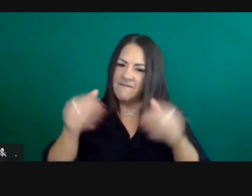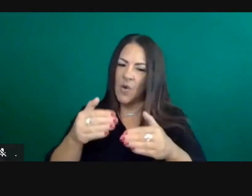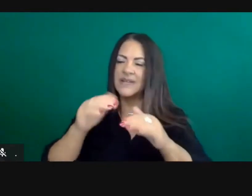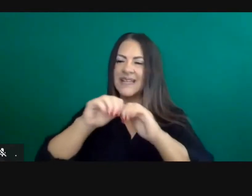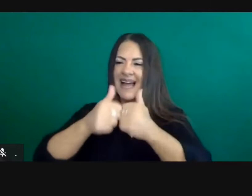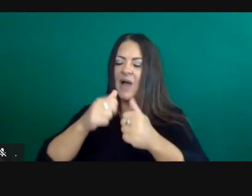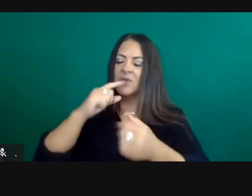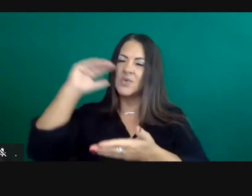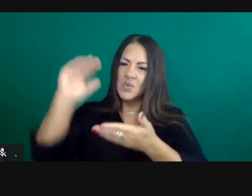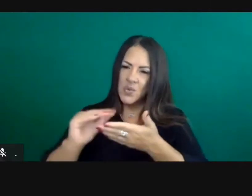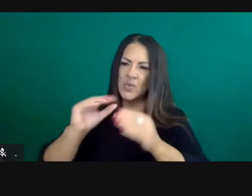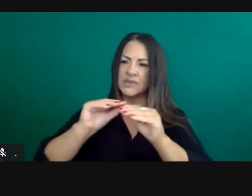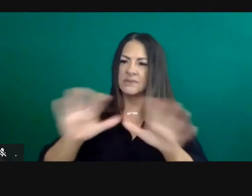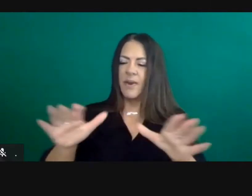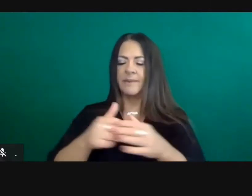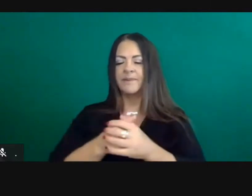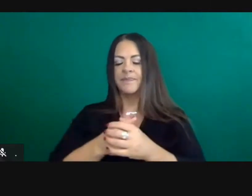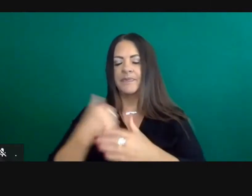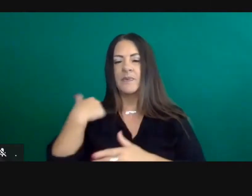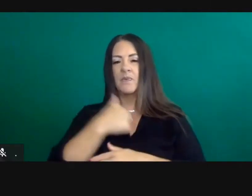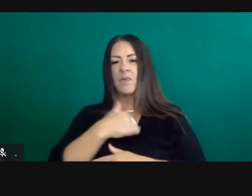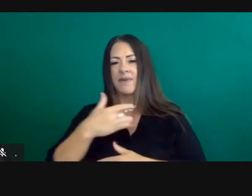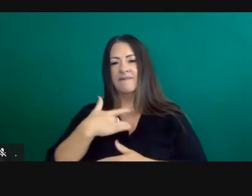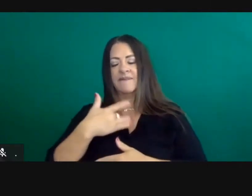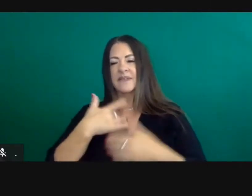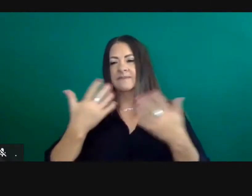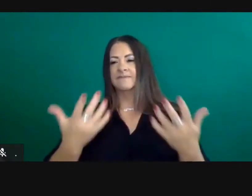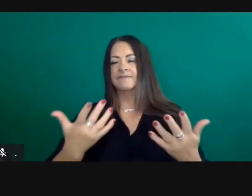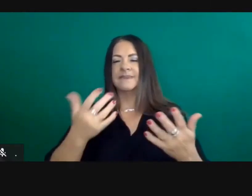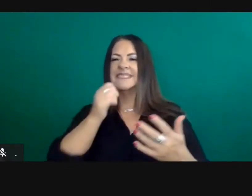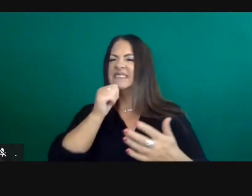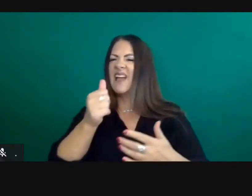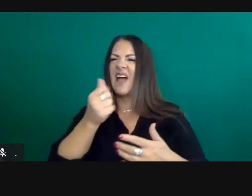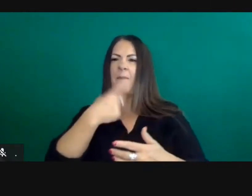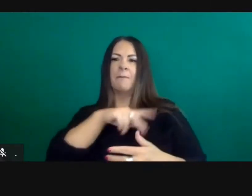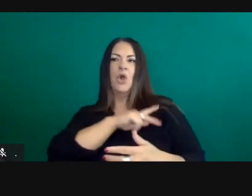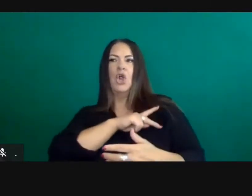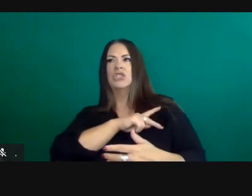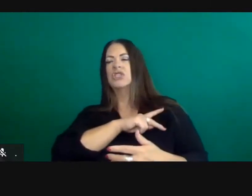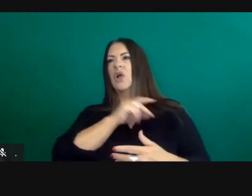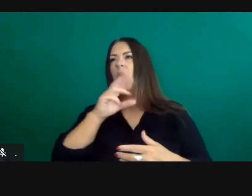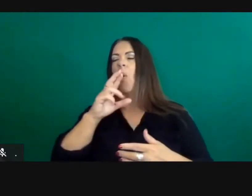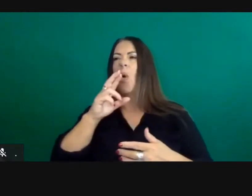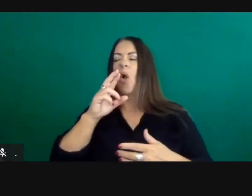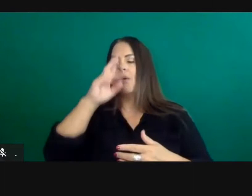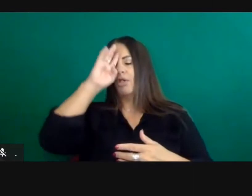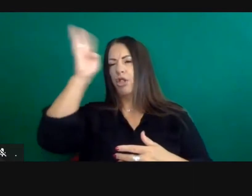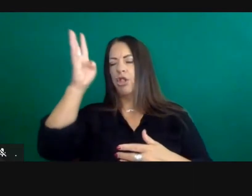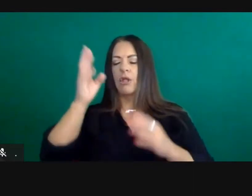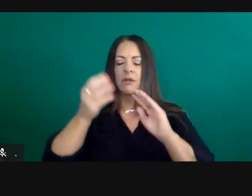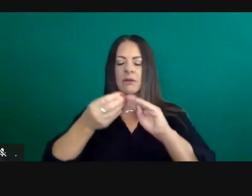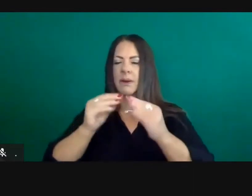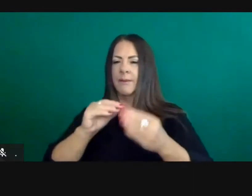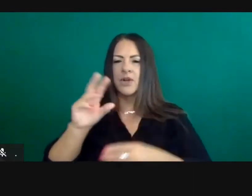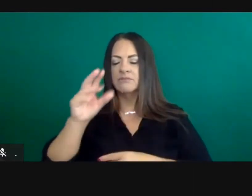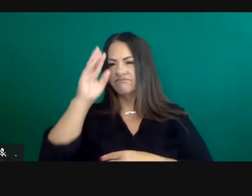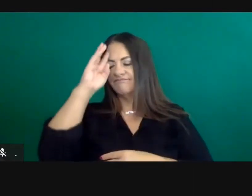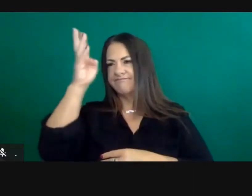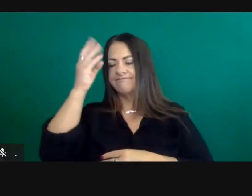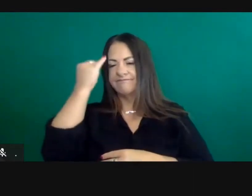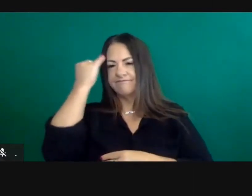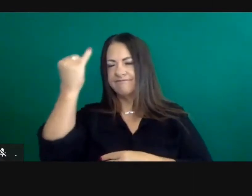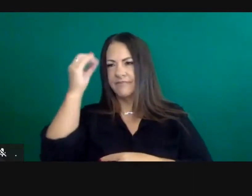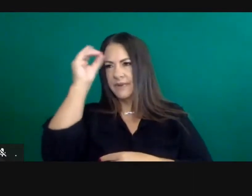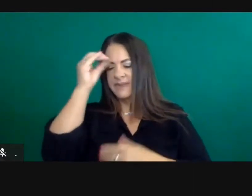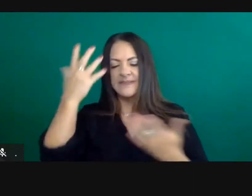we felt, not because of a personal or subjective opinion that we received after having conversations with